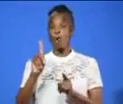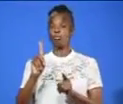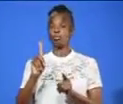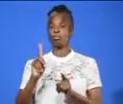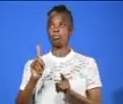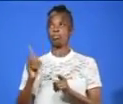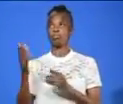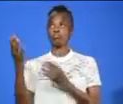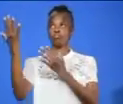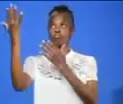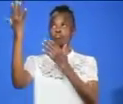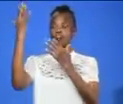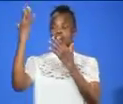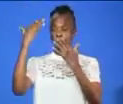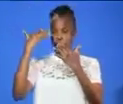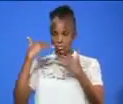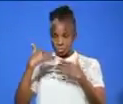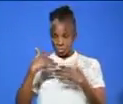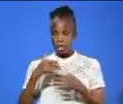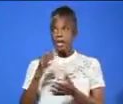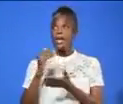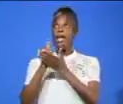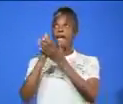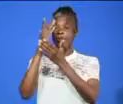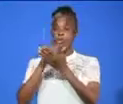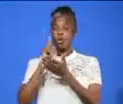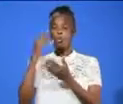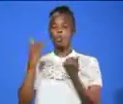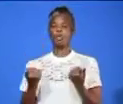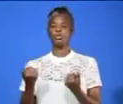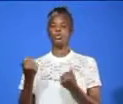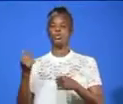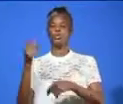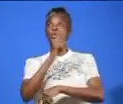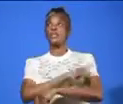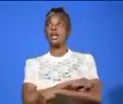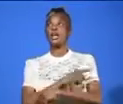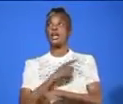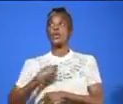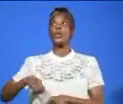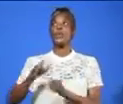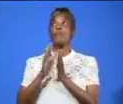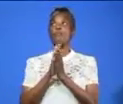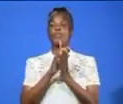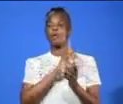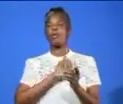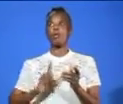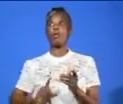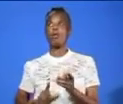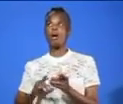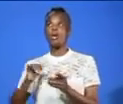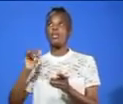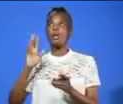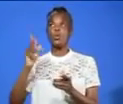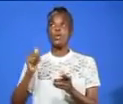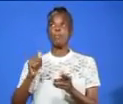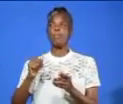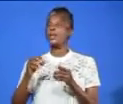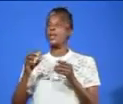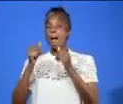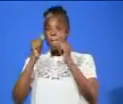Rain on somebody's turf today. And we pray, Lord, that it will be abundance of